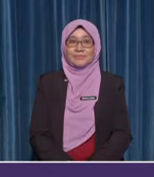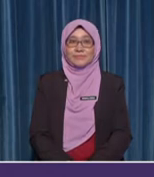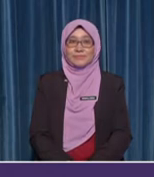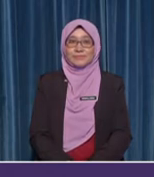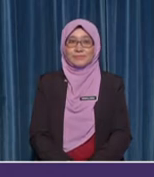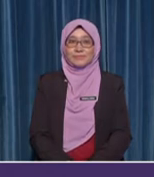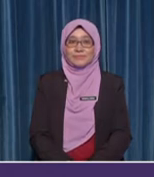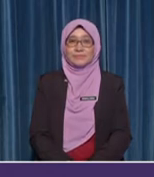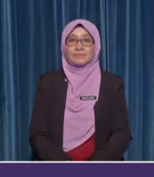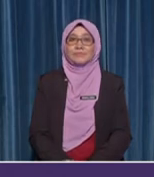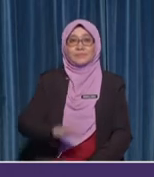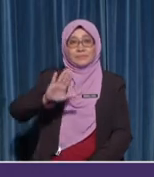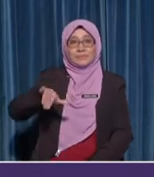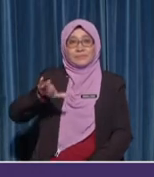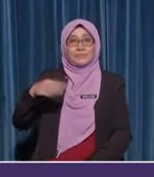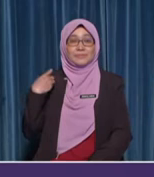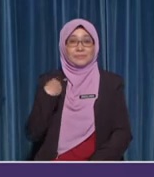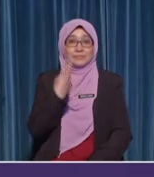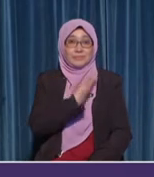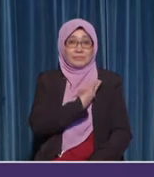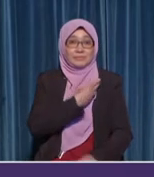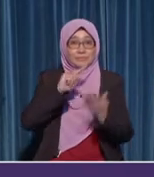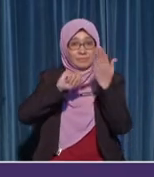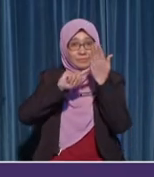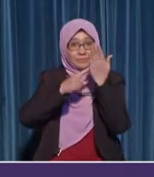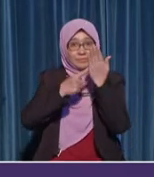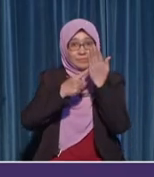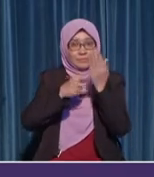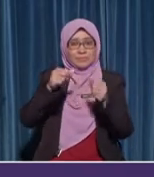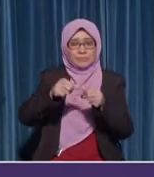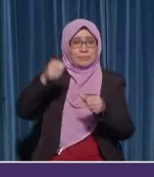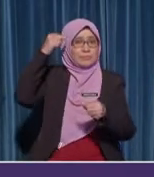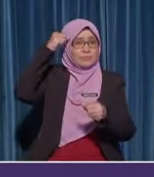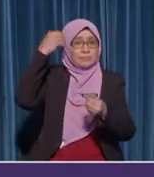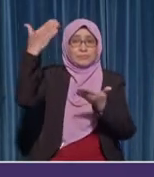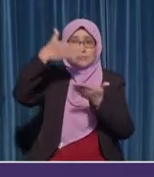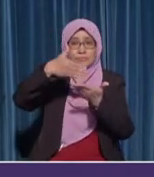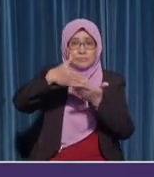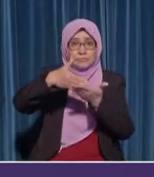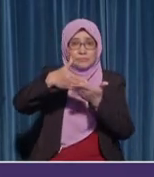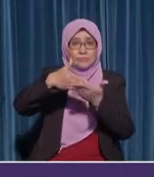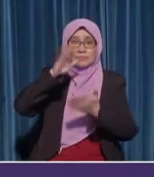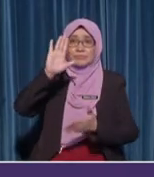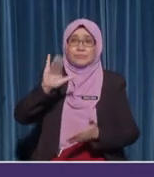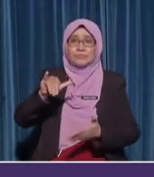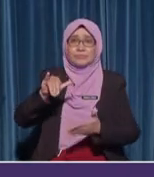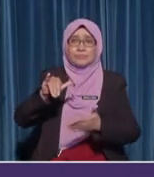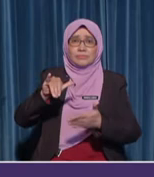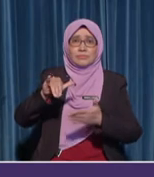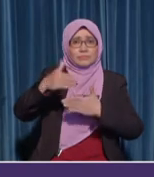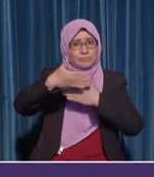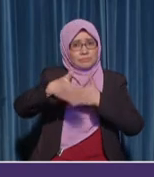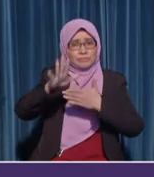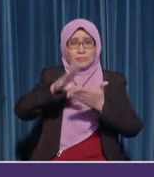Before we start, try to recall what you have learned in the time